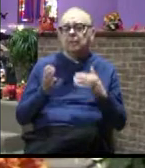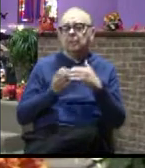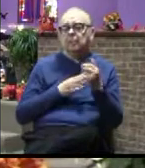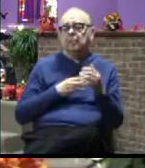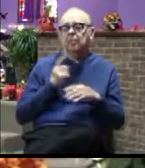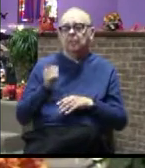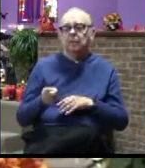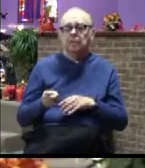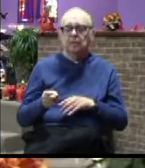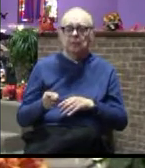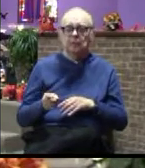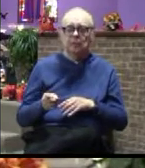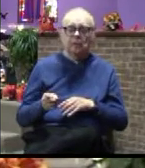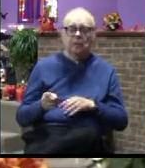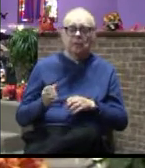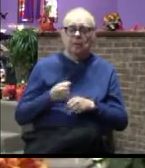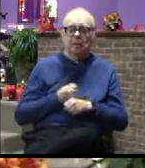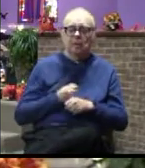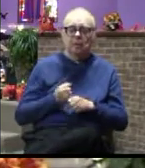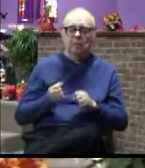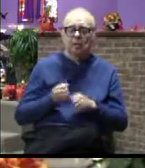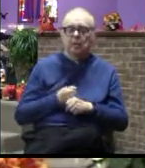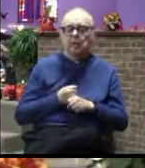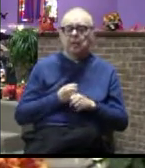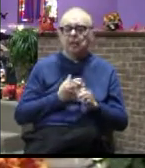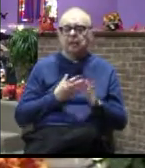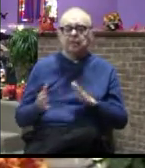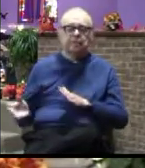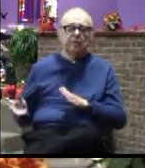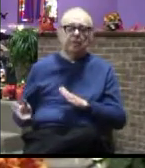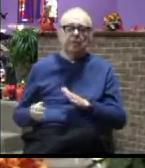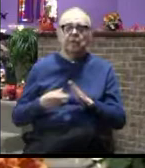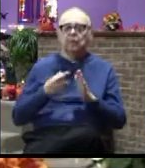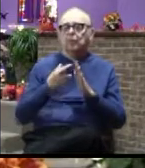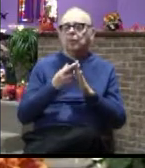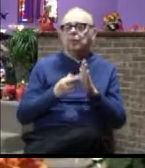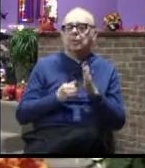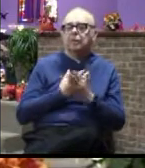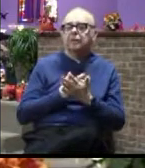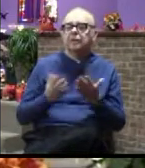Even though you could have played a role in Despicable Me, number three.